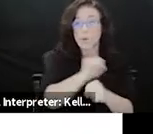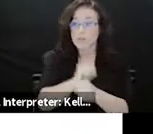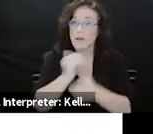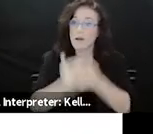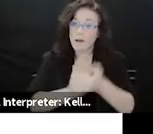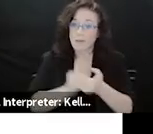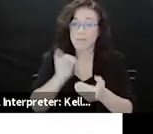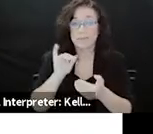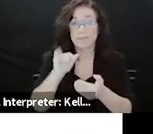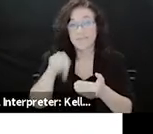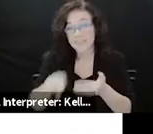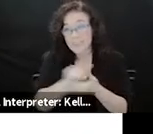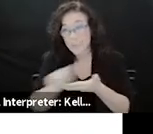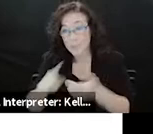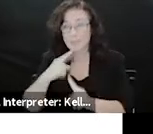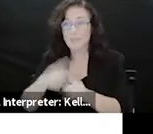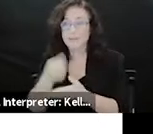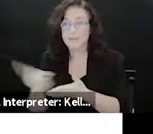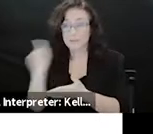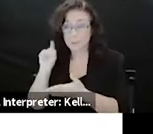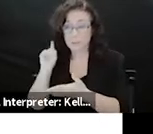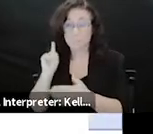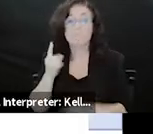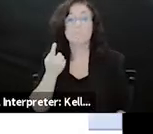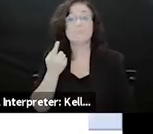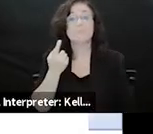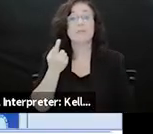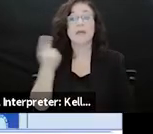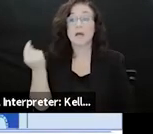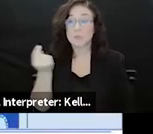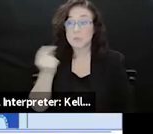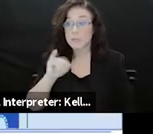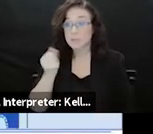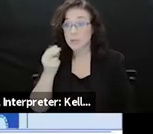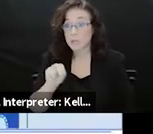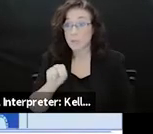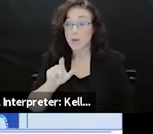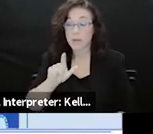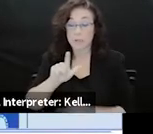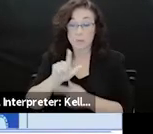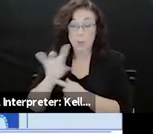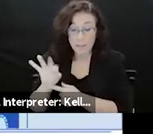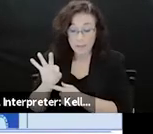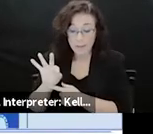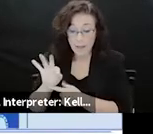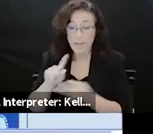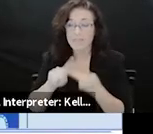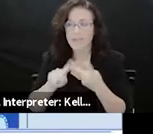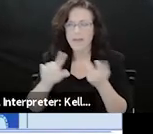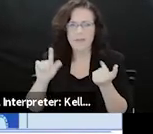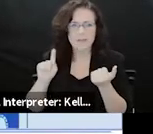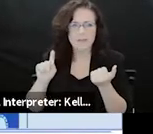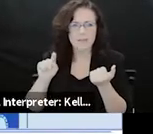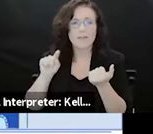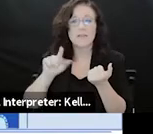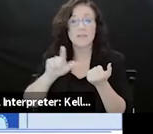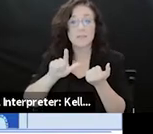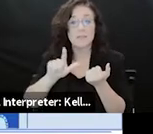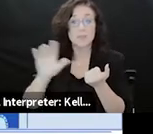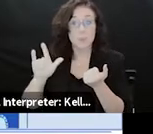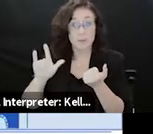week on tuesday january 9th and monday january 25th we hosted two college and career readiness